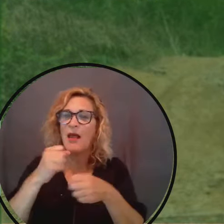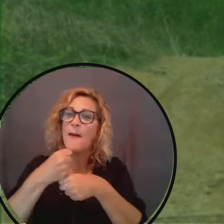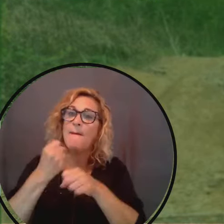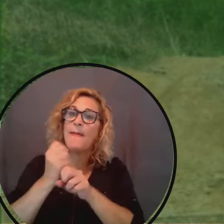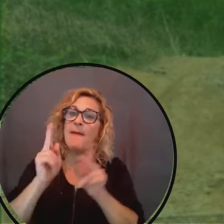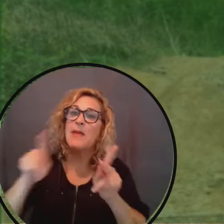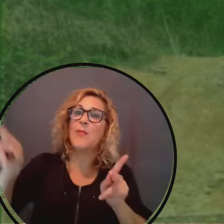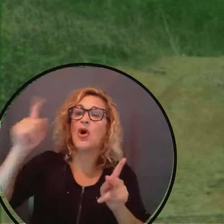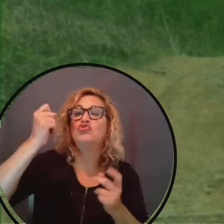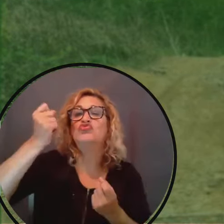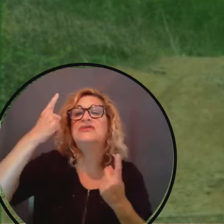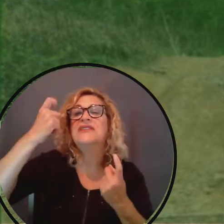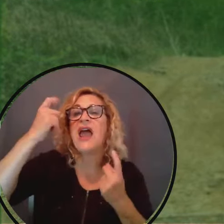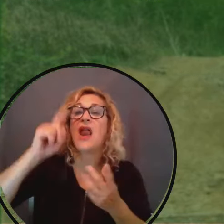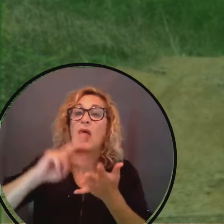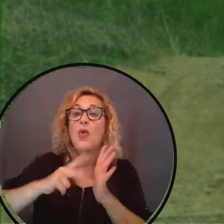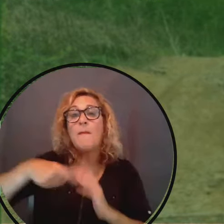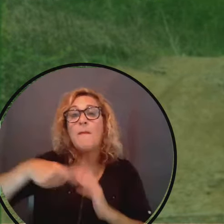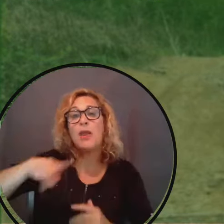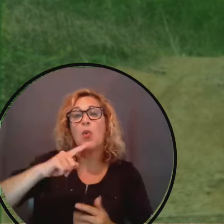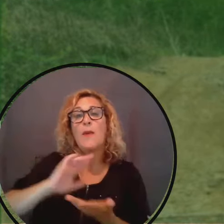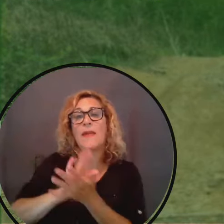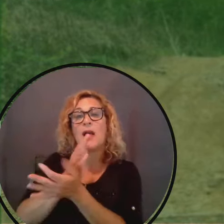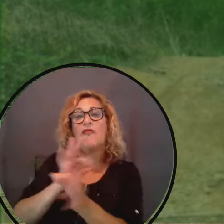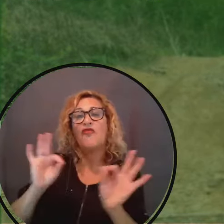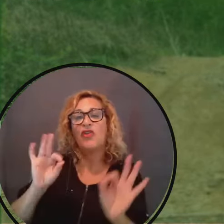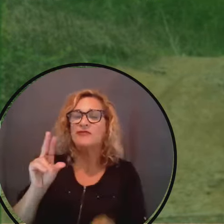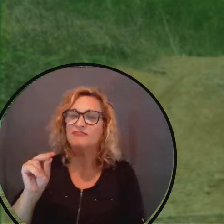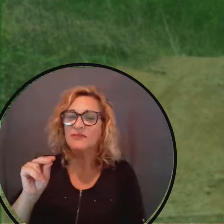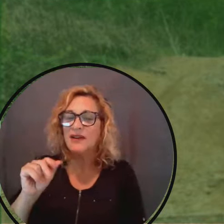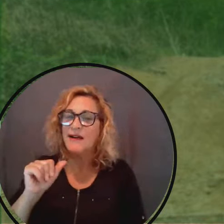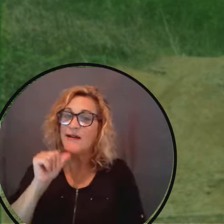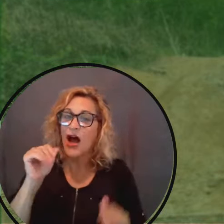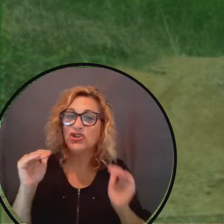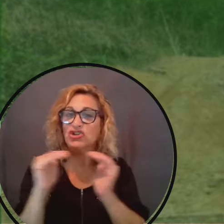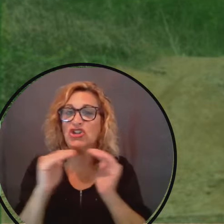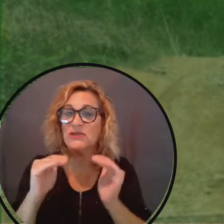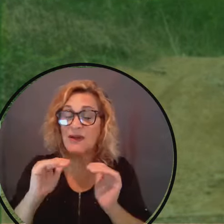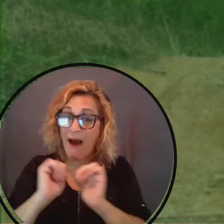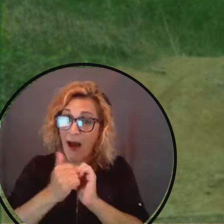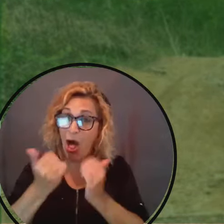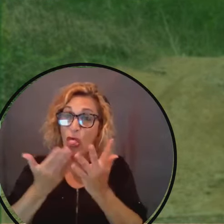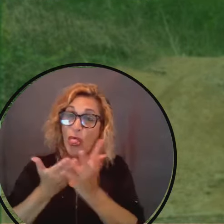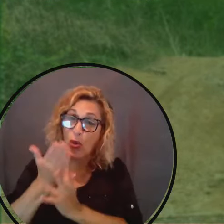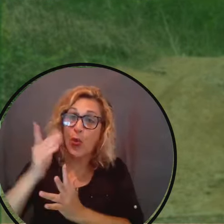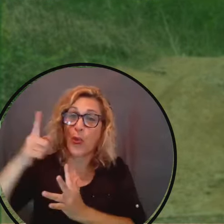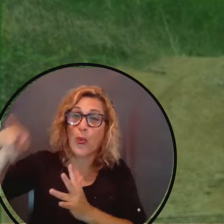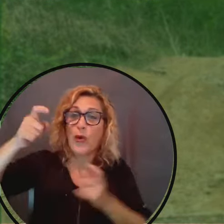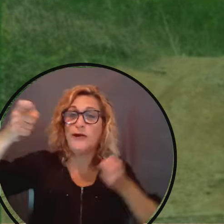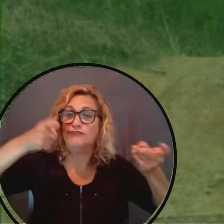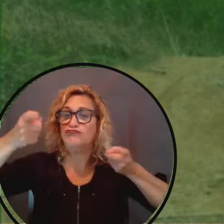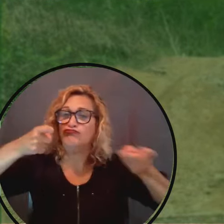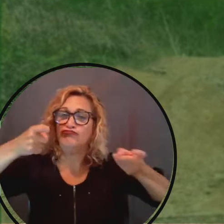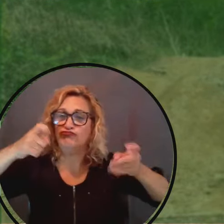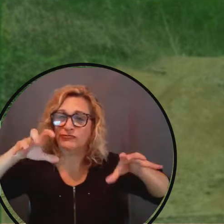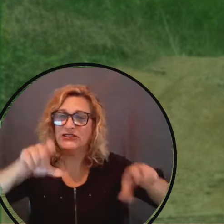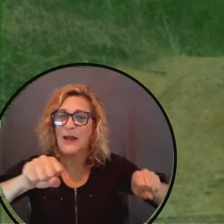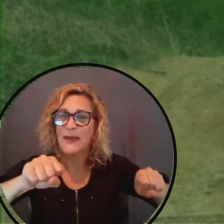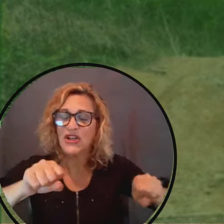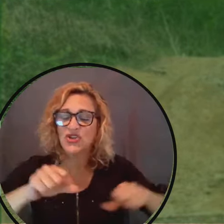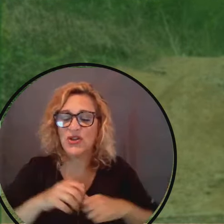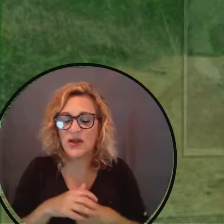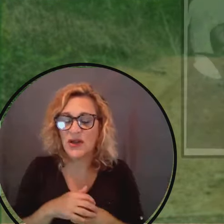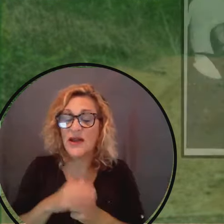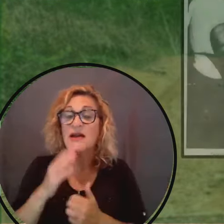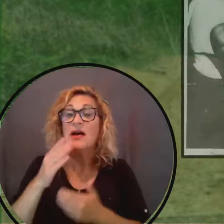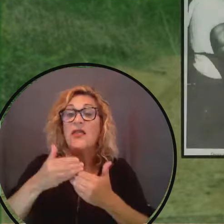and then we'd be free, but instead that injustice is a result of domination. Next slide. The images that come to